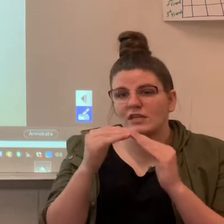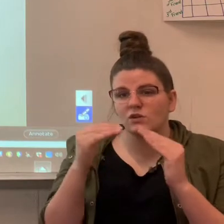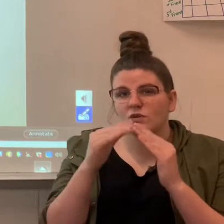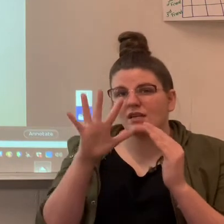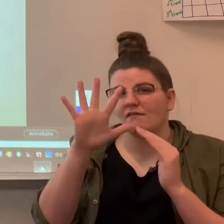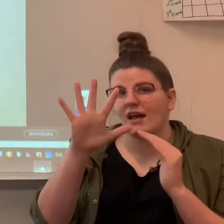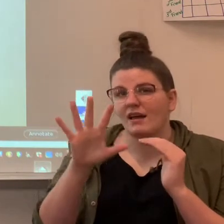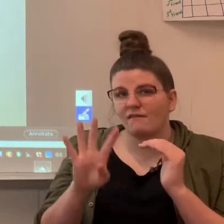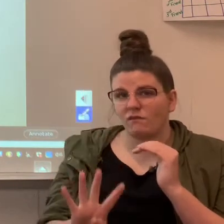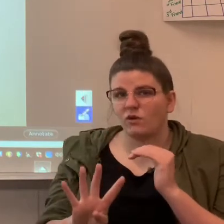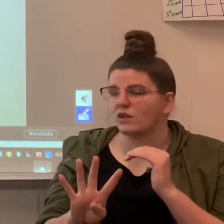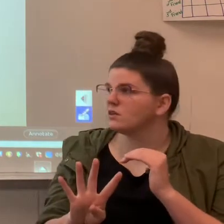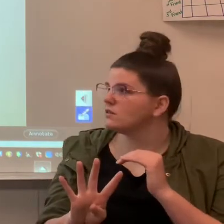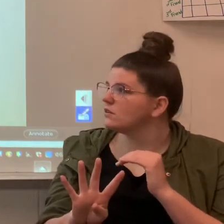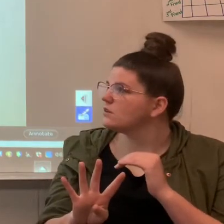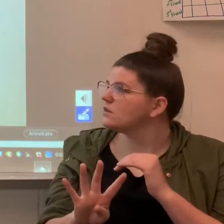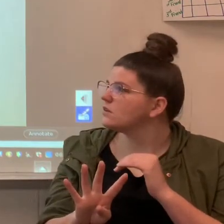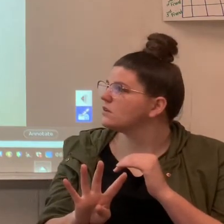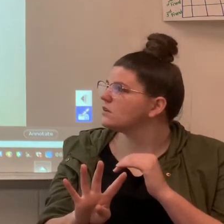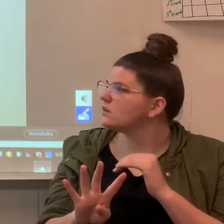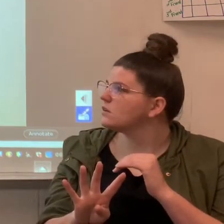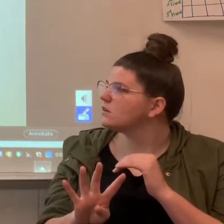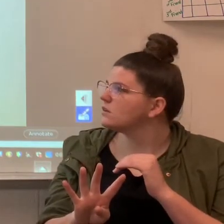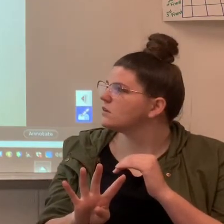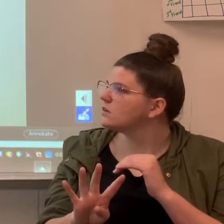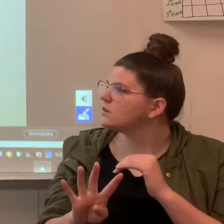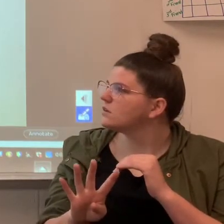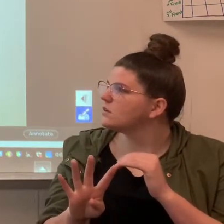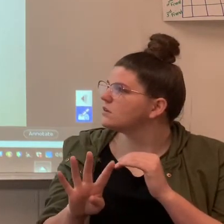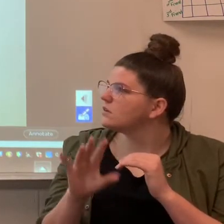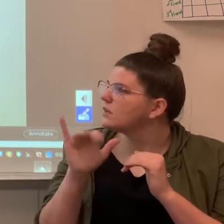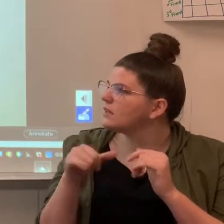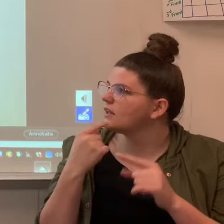And that is what they have. That is a tricky one, and that one is correct.